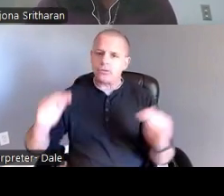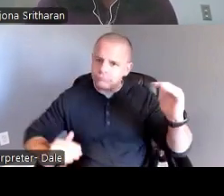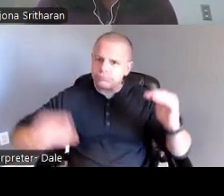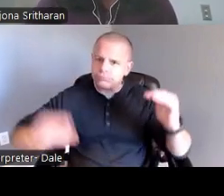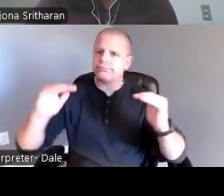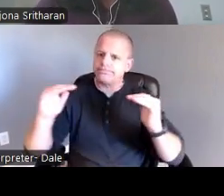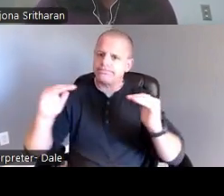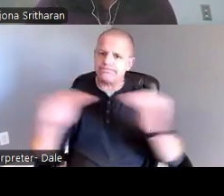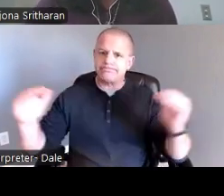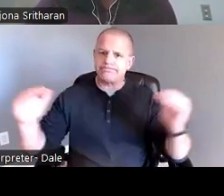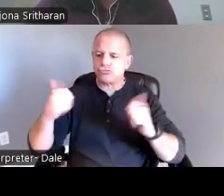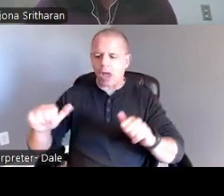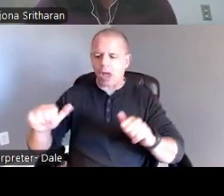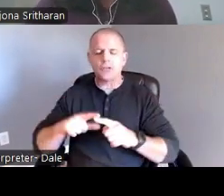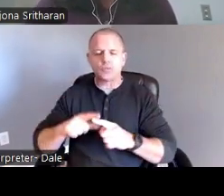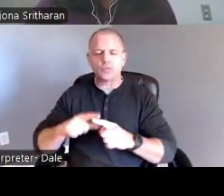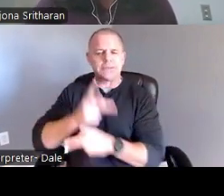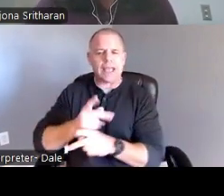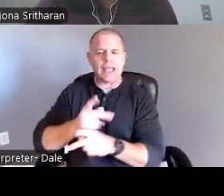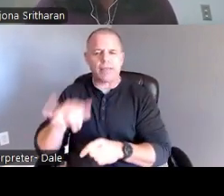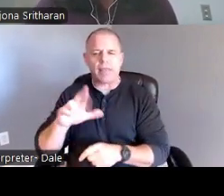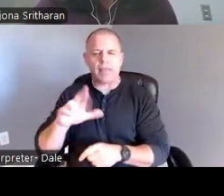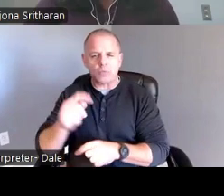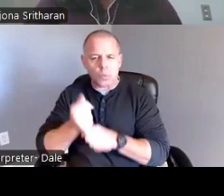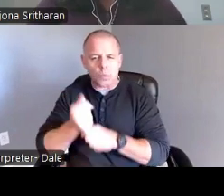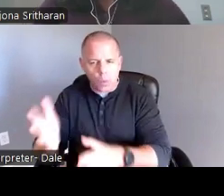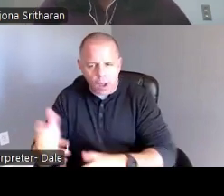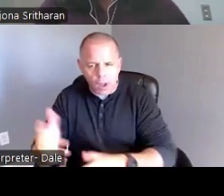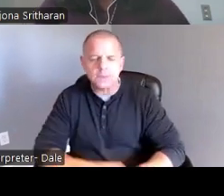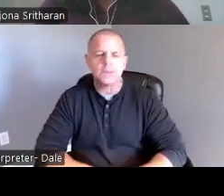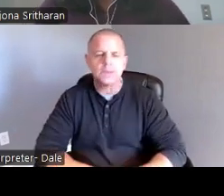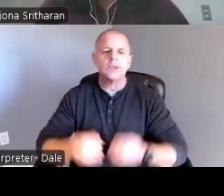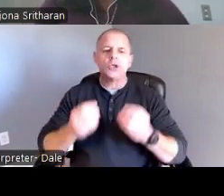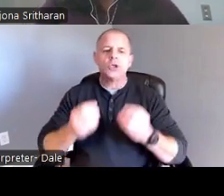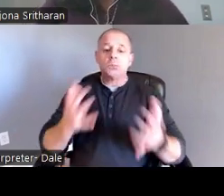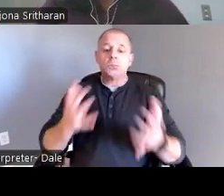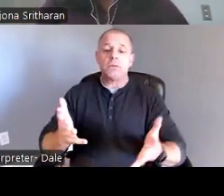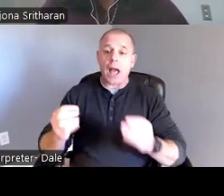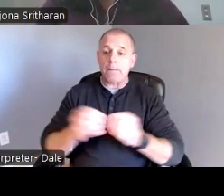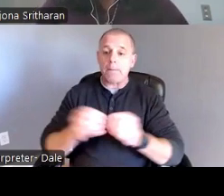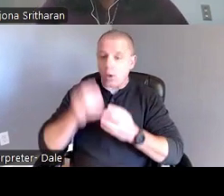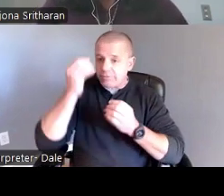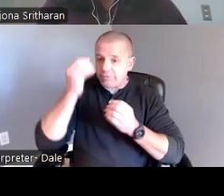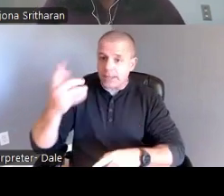root causes and providing insights for policy and intervention.